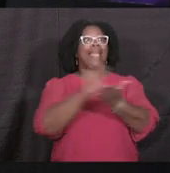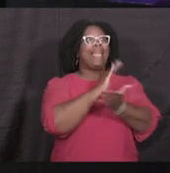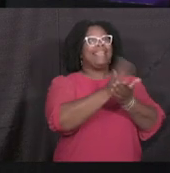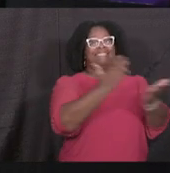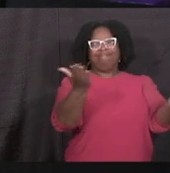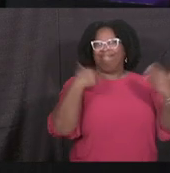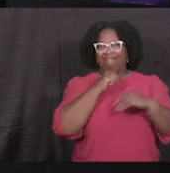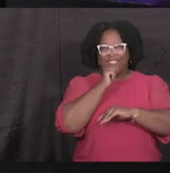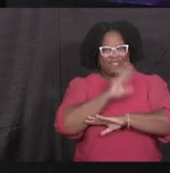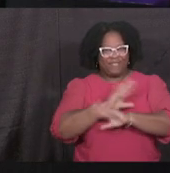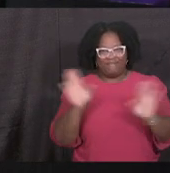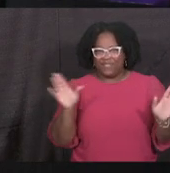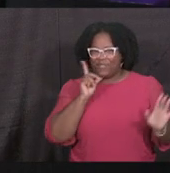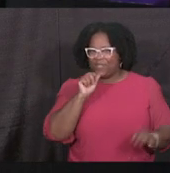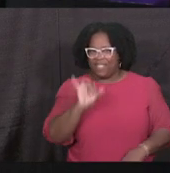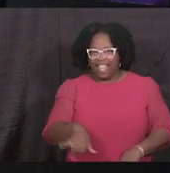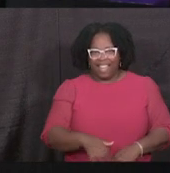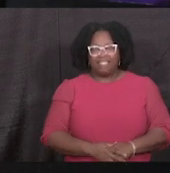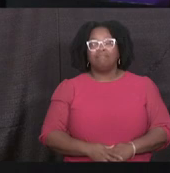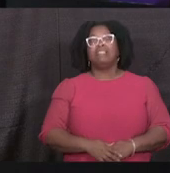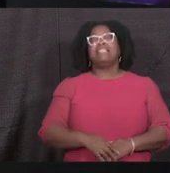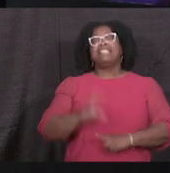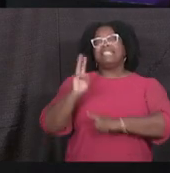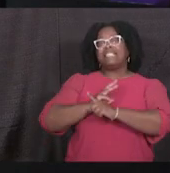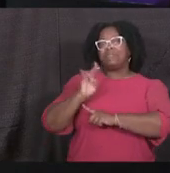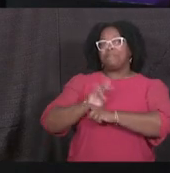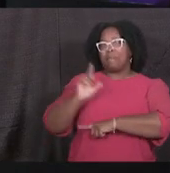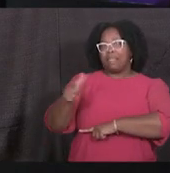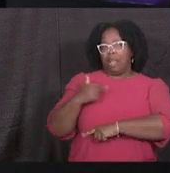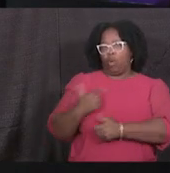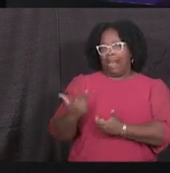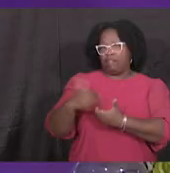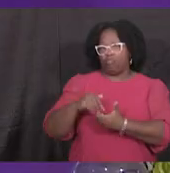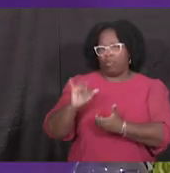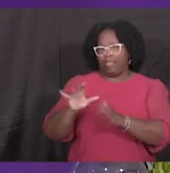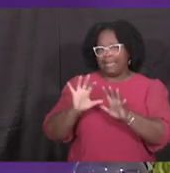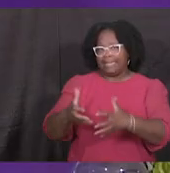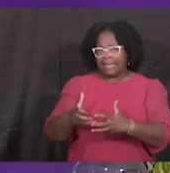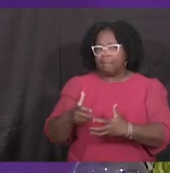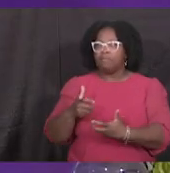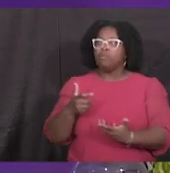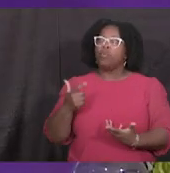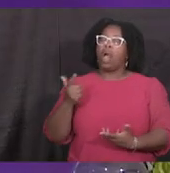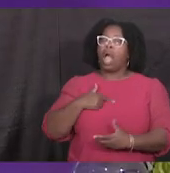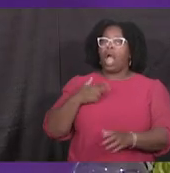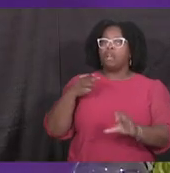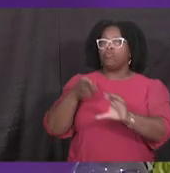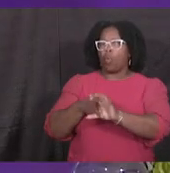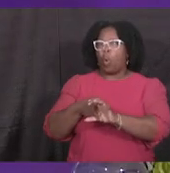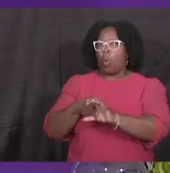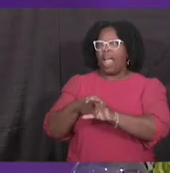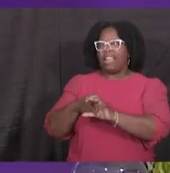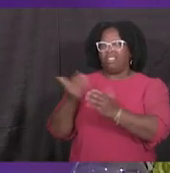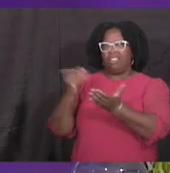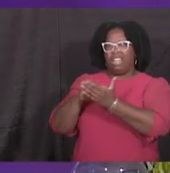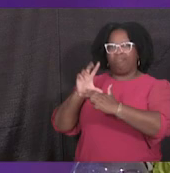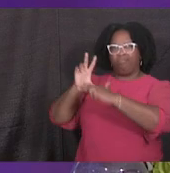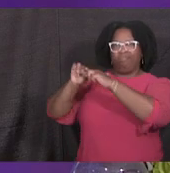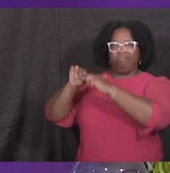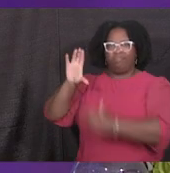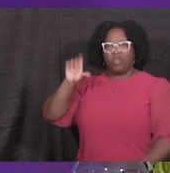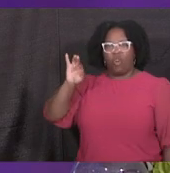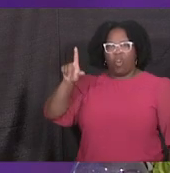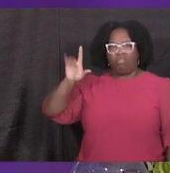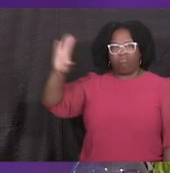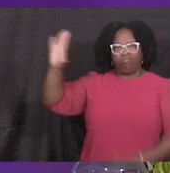actually joined the team about 6 or 7 months after that. And when I came on, kind of speaking to what Carl was saying, it's not just about